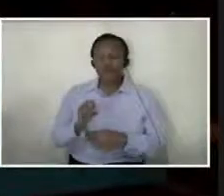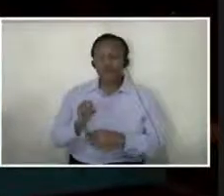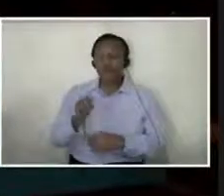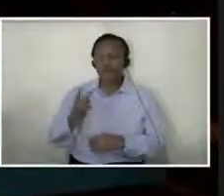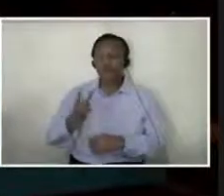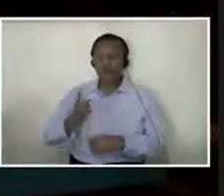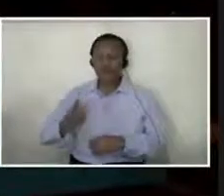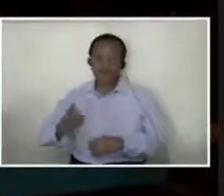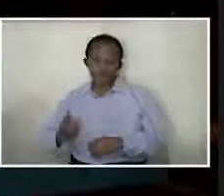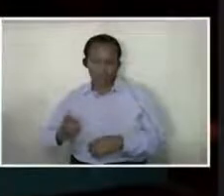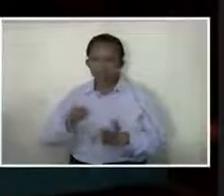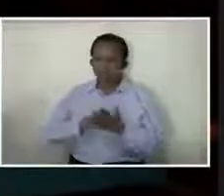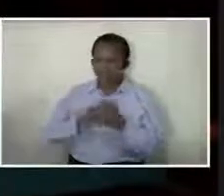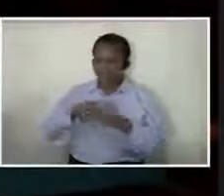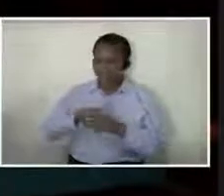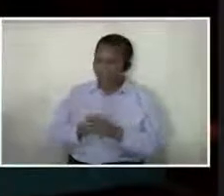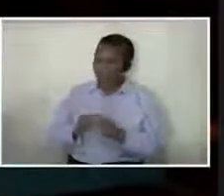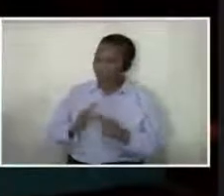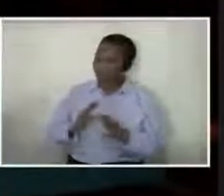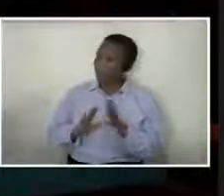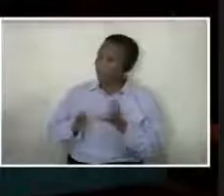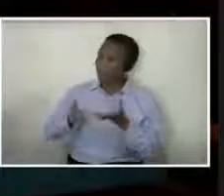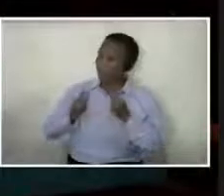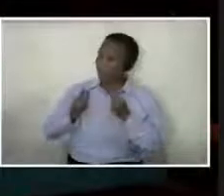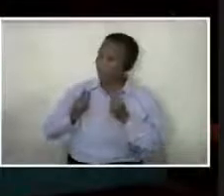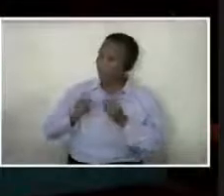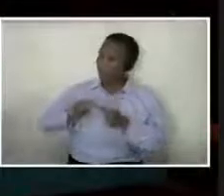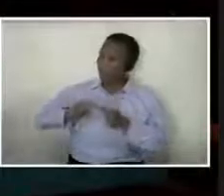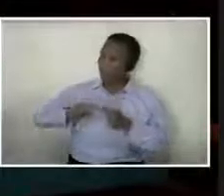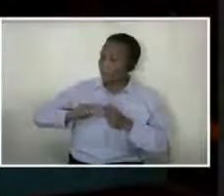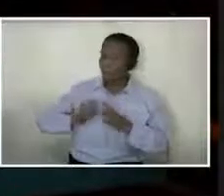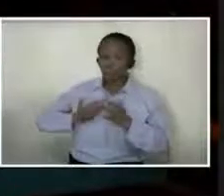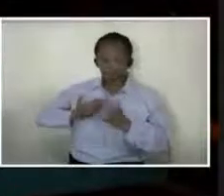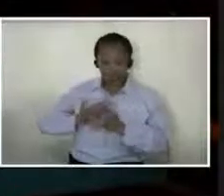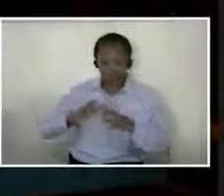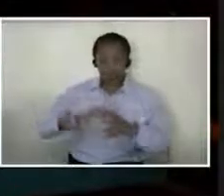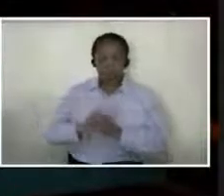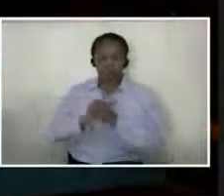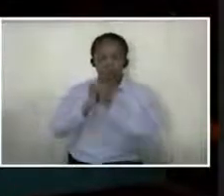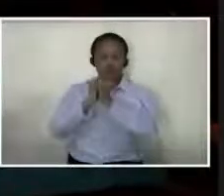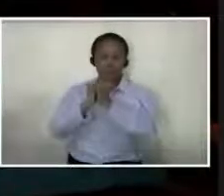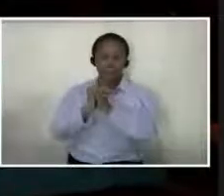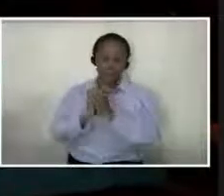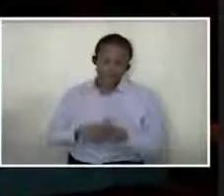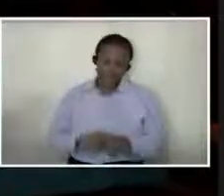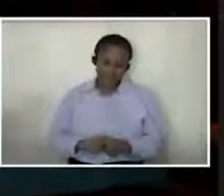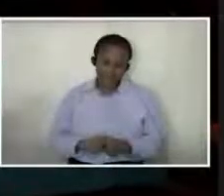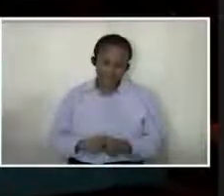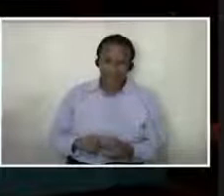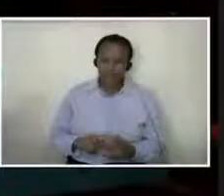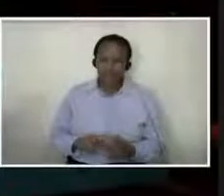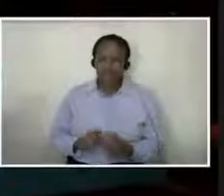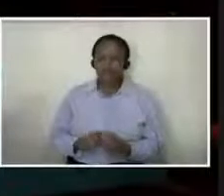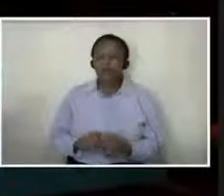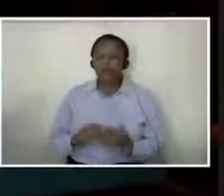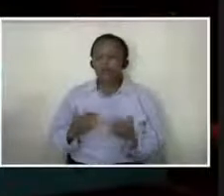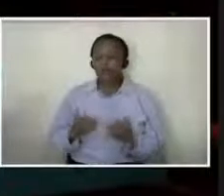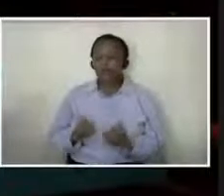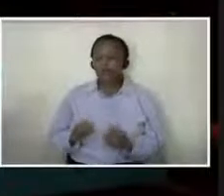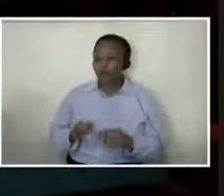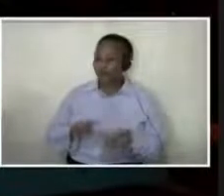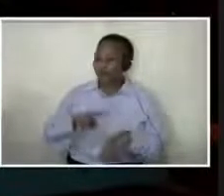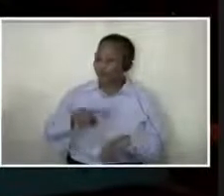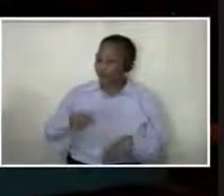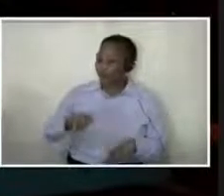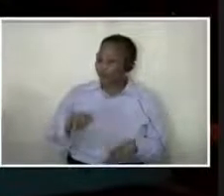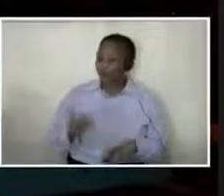through coalitions. The IFP has conducted various research trips to countries that have been able to successfully